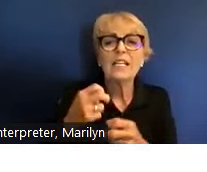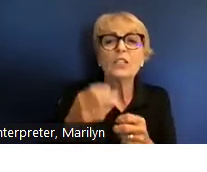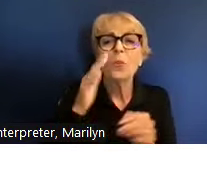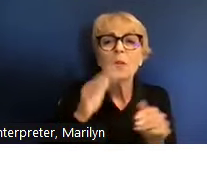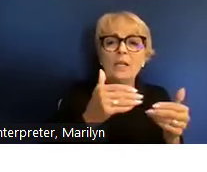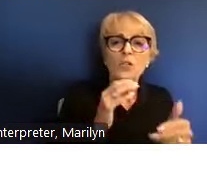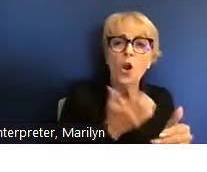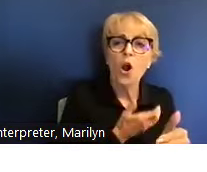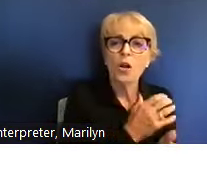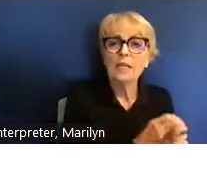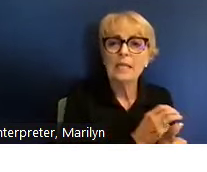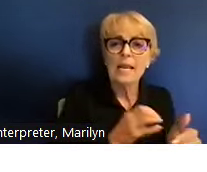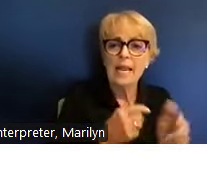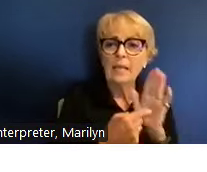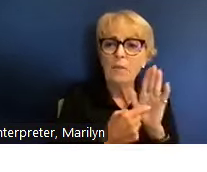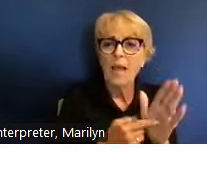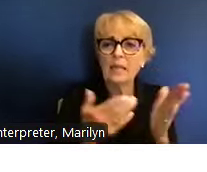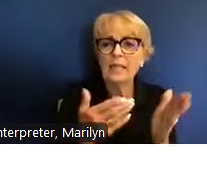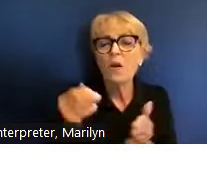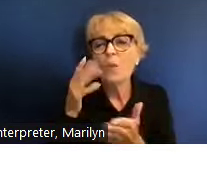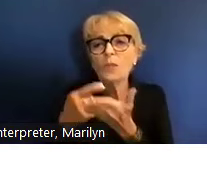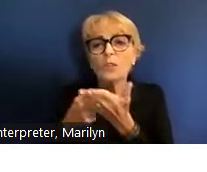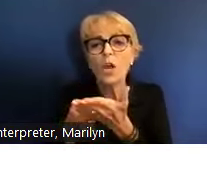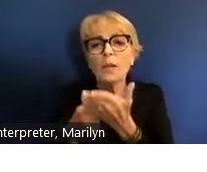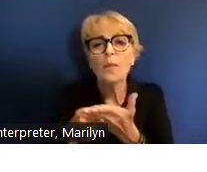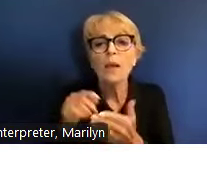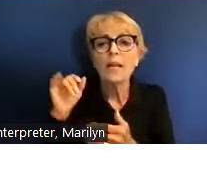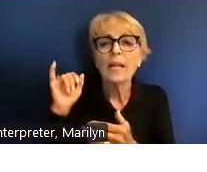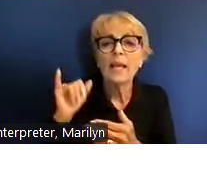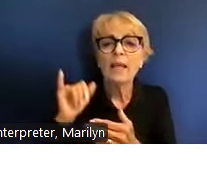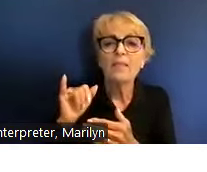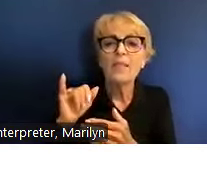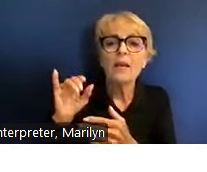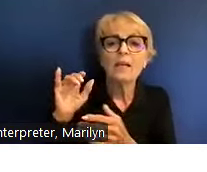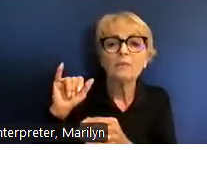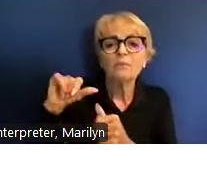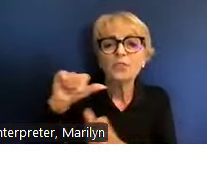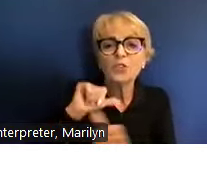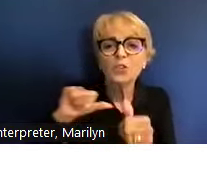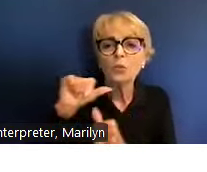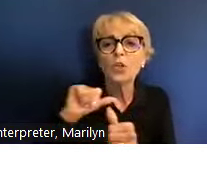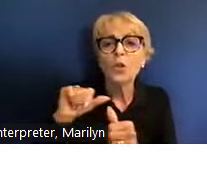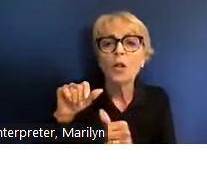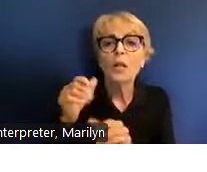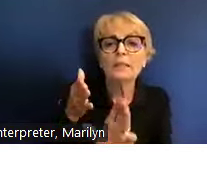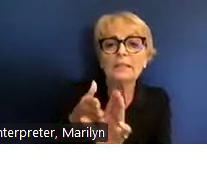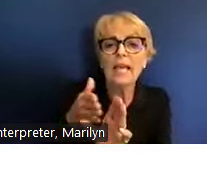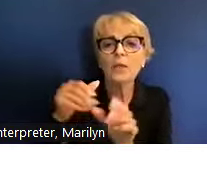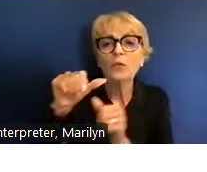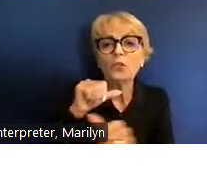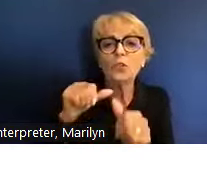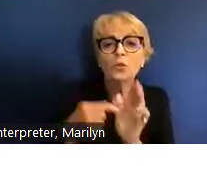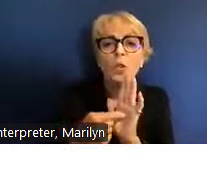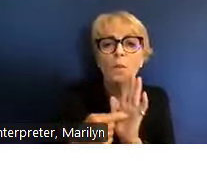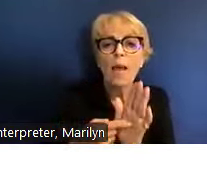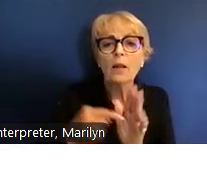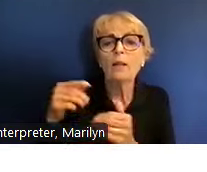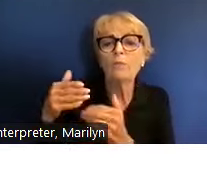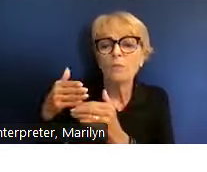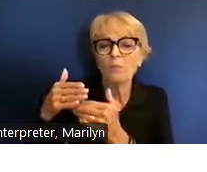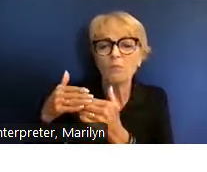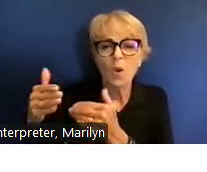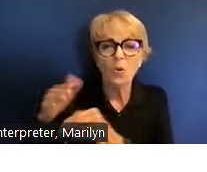model here. I'll talk a little bit about the biopsychosocial model of post-COVID conditions that we use here in our clinic. And then Becca's